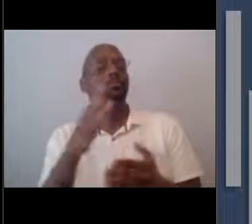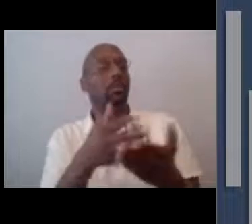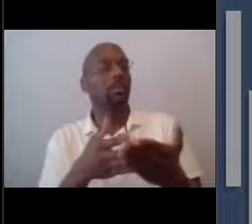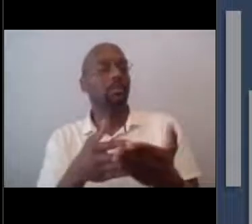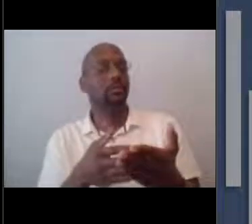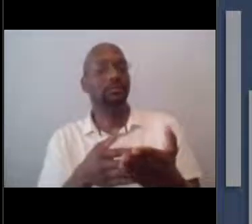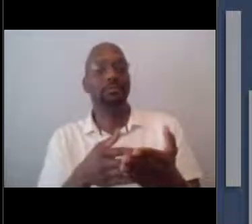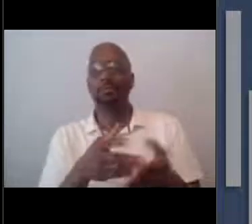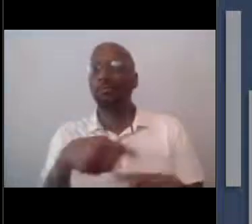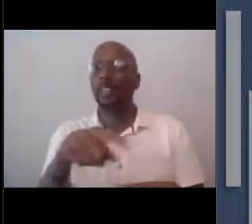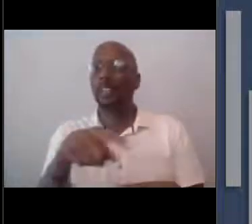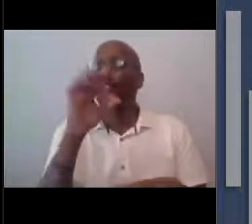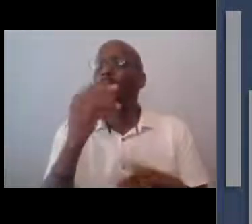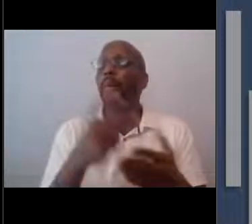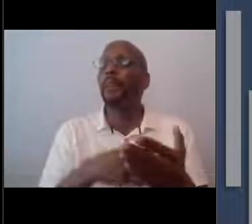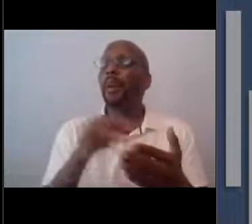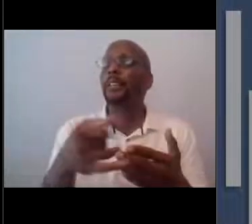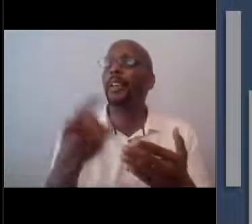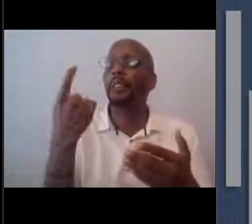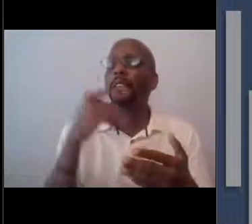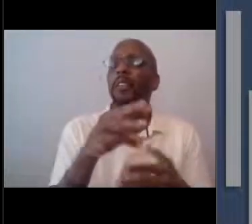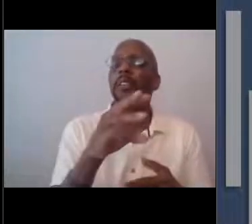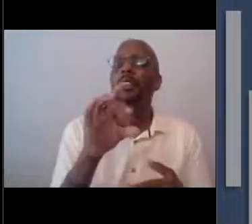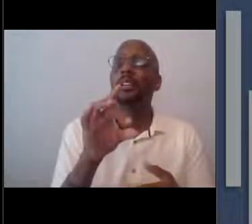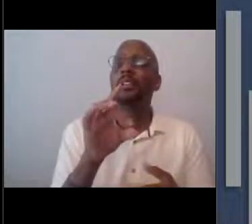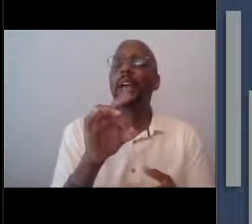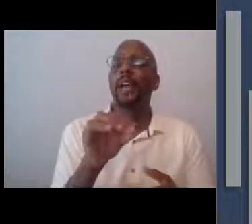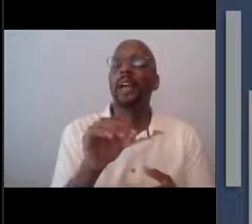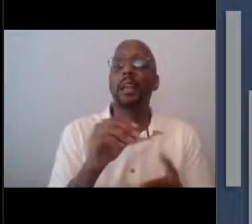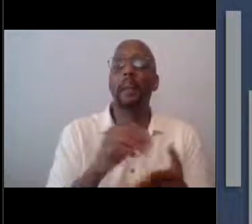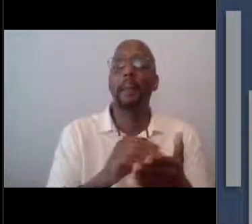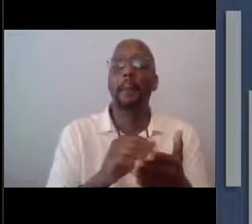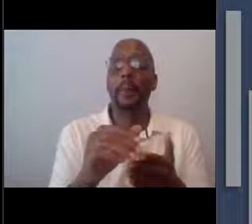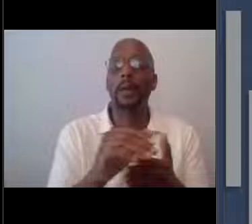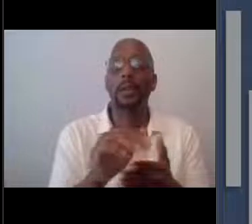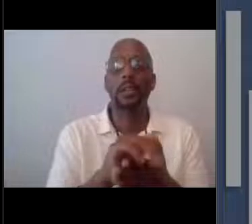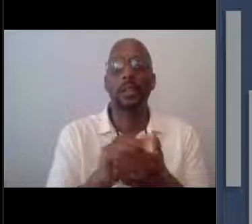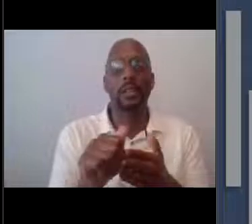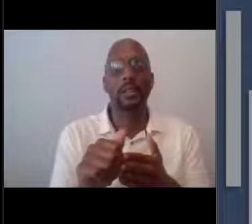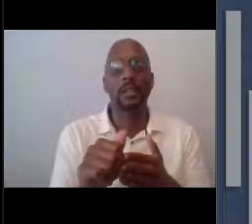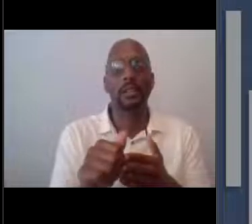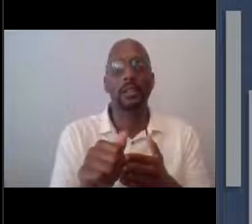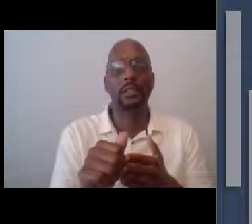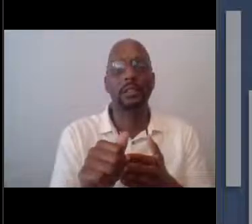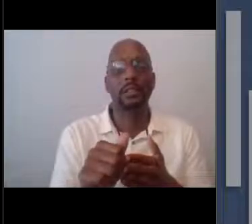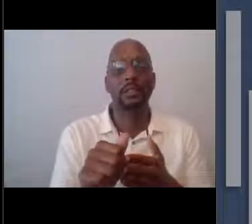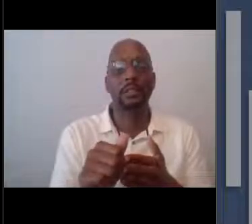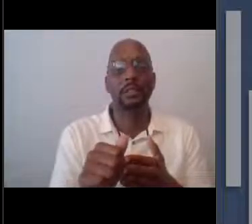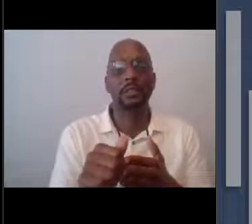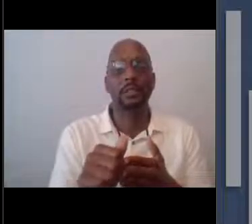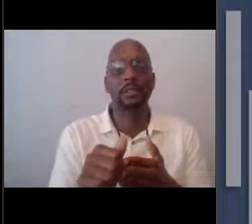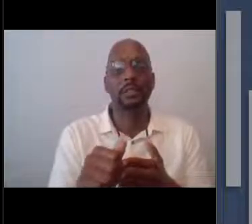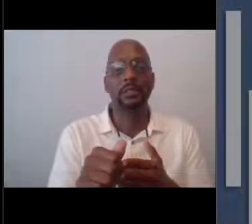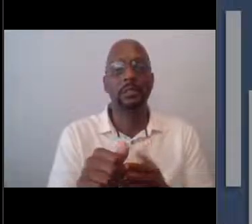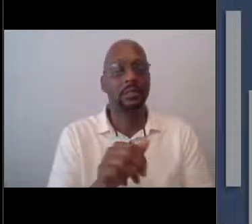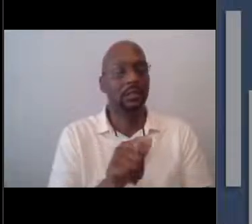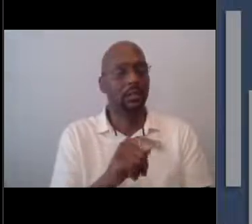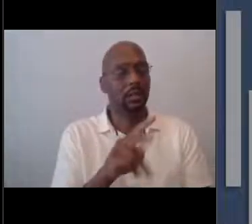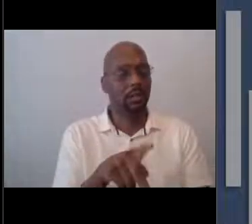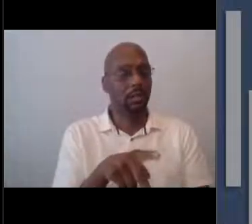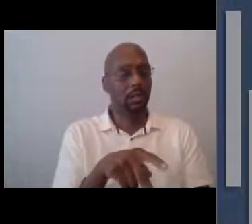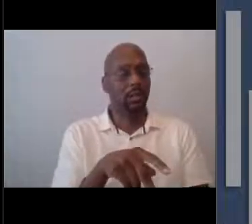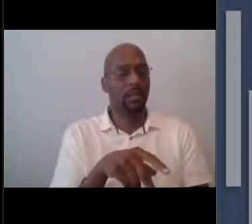for $680 million worth of new funding. We have a need. But there's, a lot of things, and ATP is definitely one of the ones